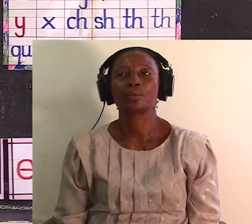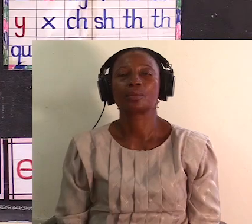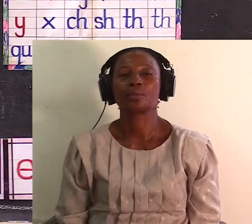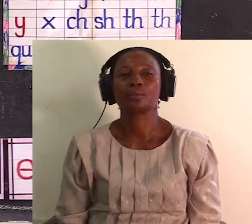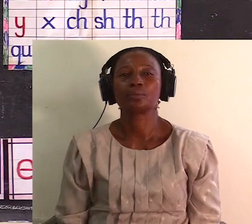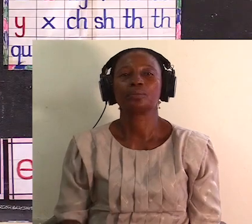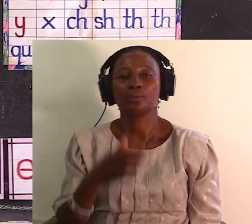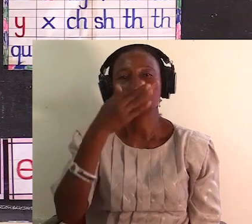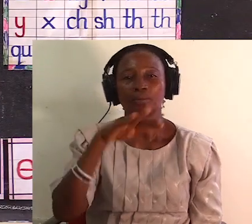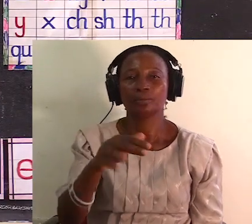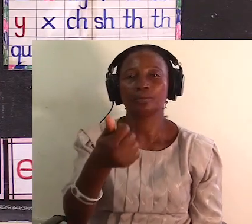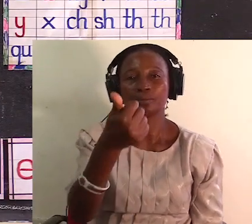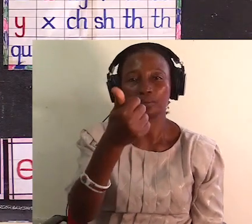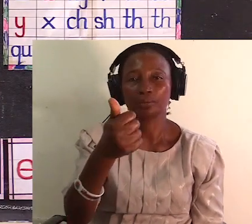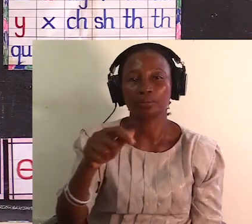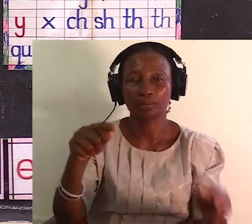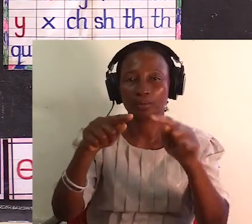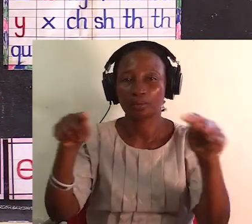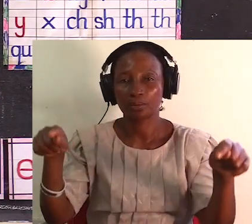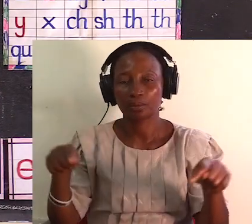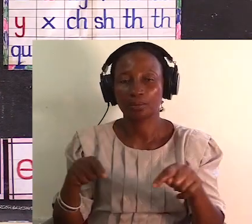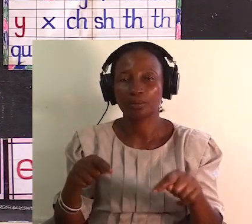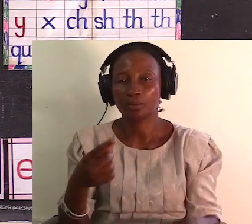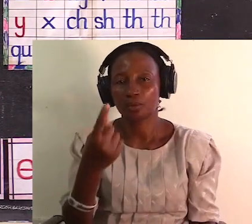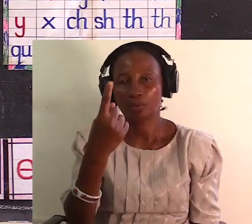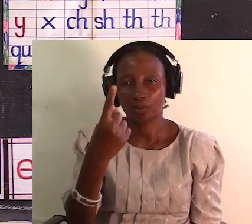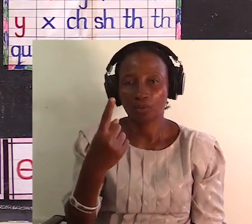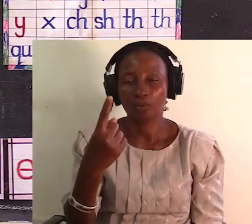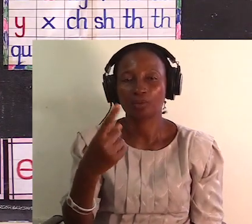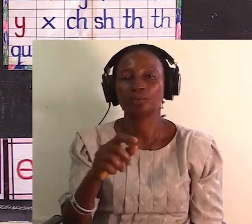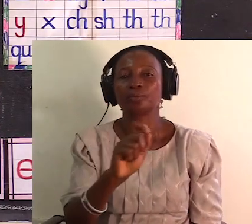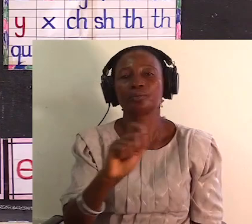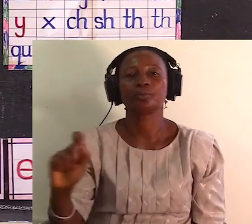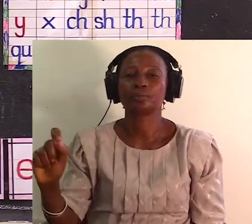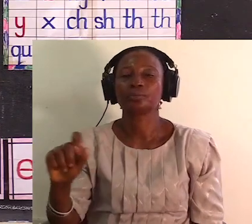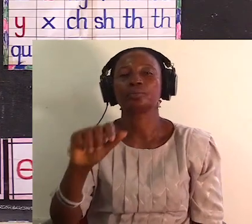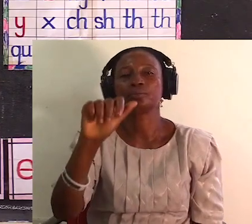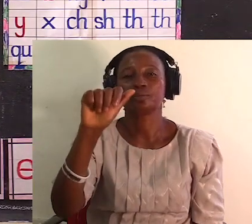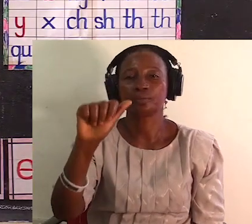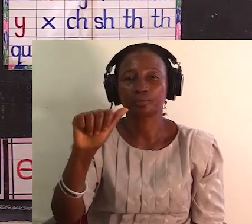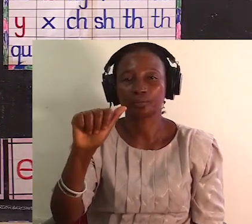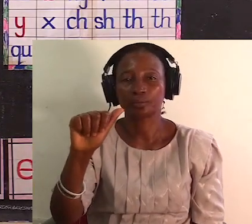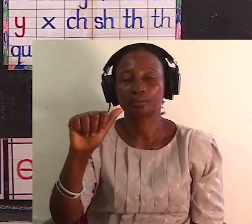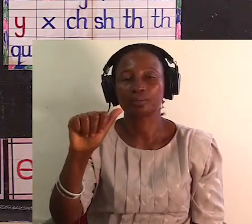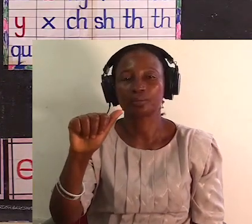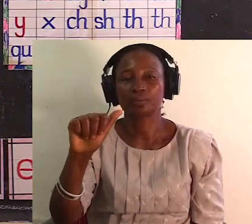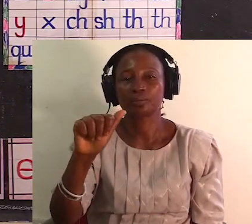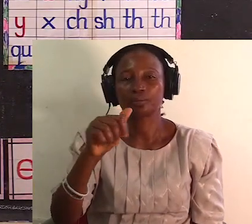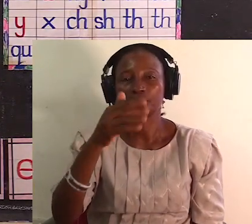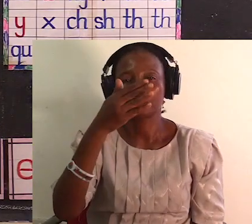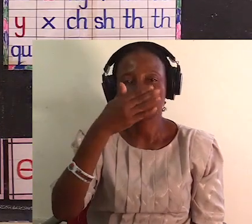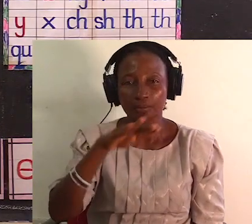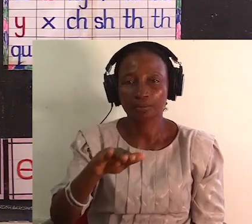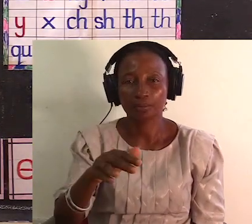The 6 boxes you have. Write the sound A in one of the